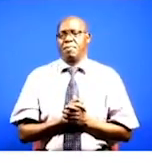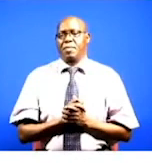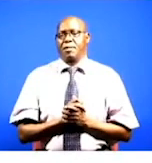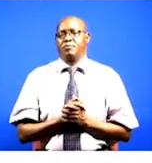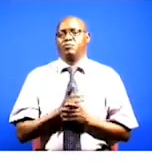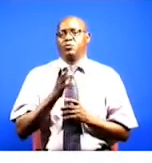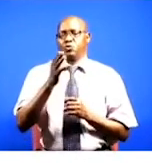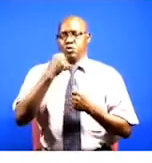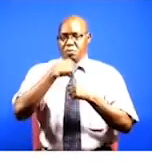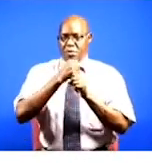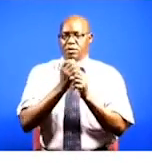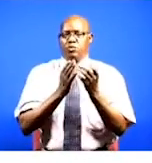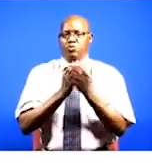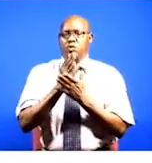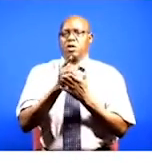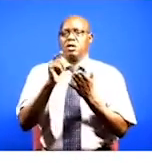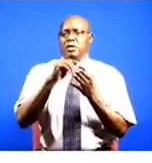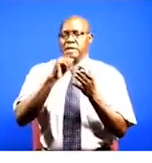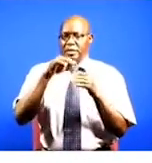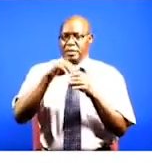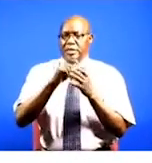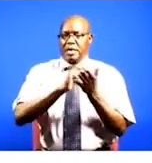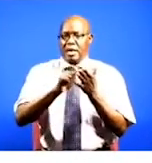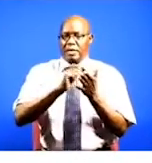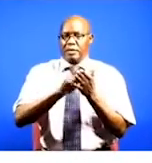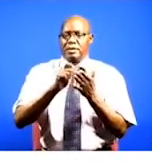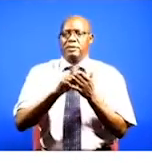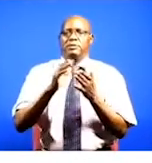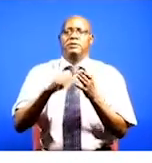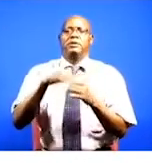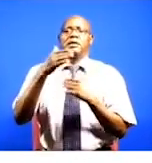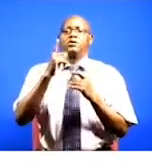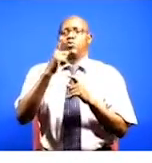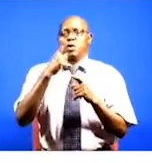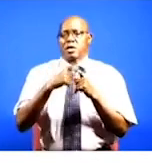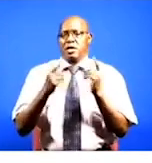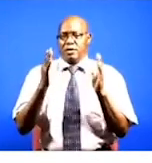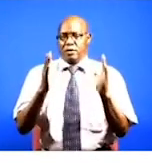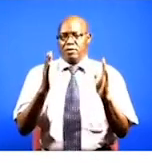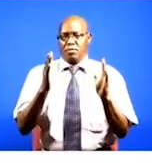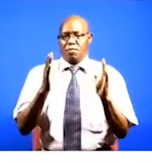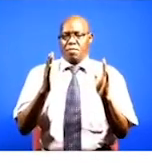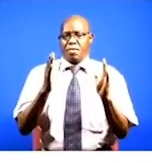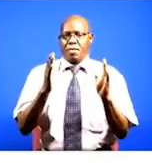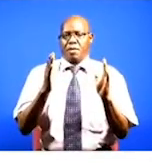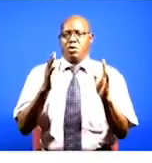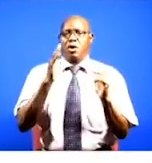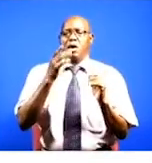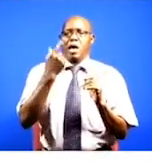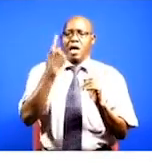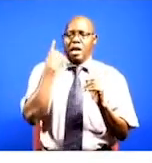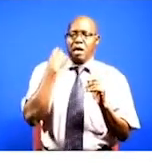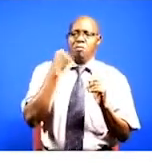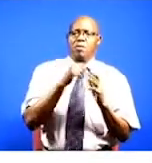tumemwakikishia kwa maandishi ya kwamba in the next 1 year tutatoka ile nambari ya Kenya